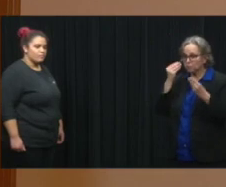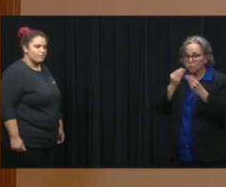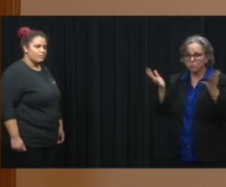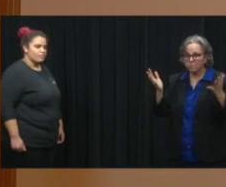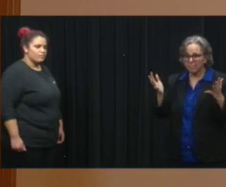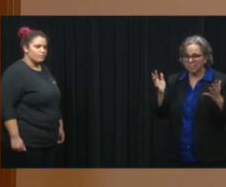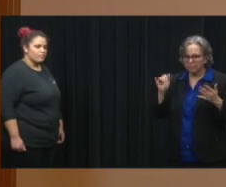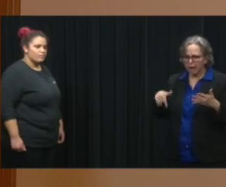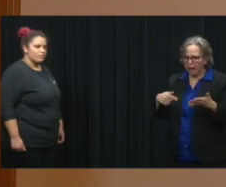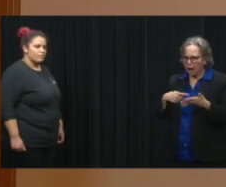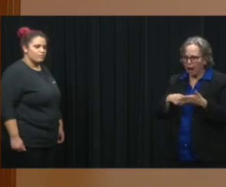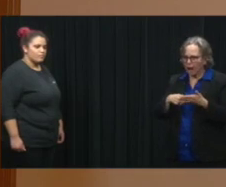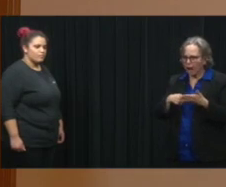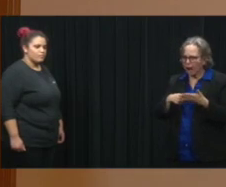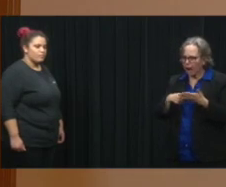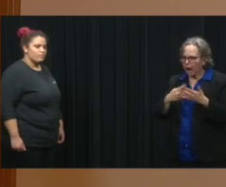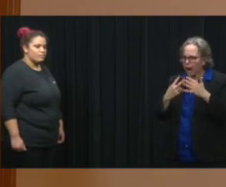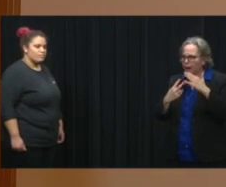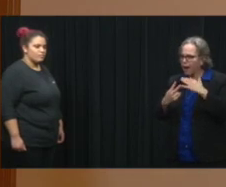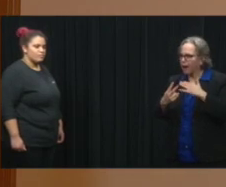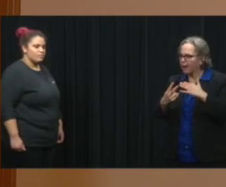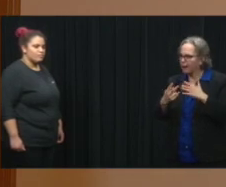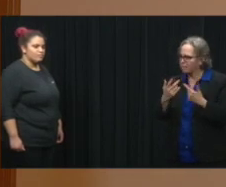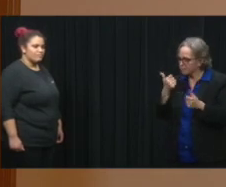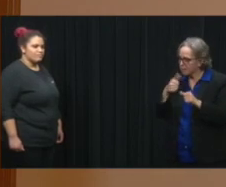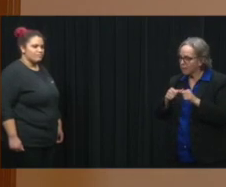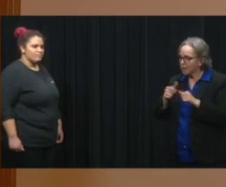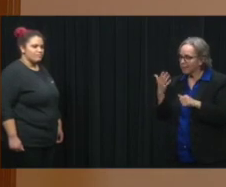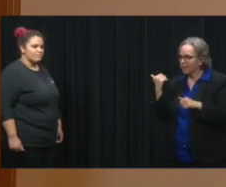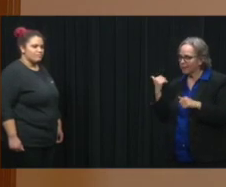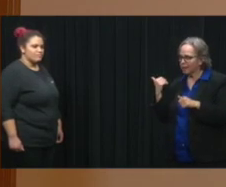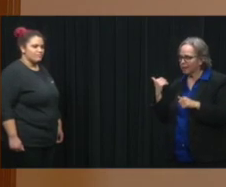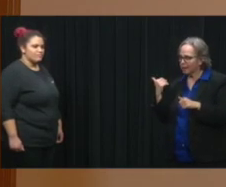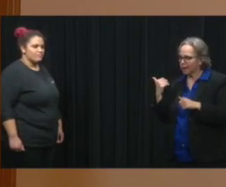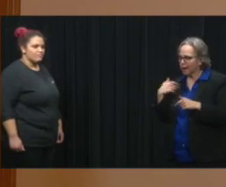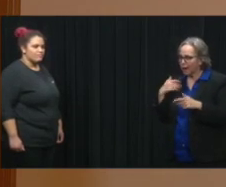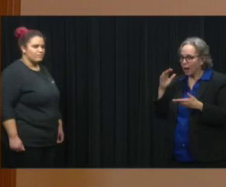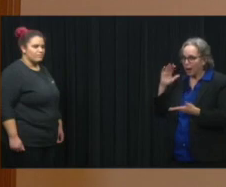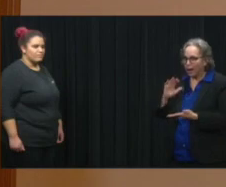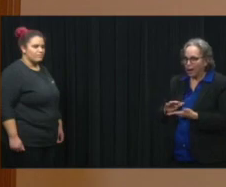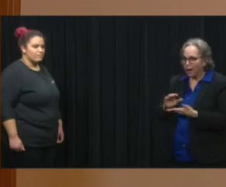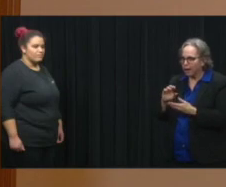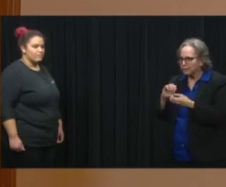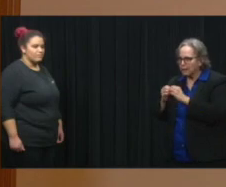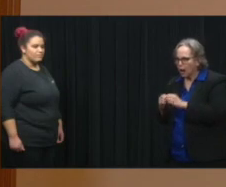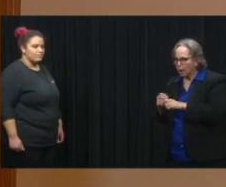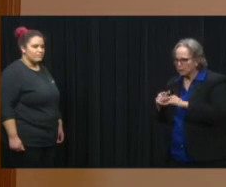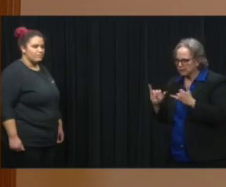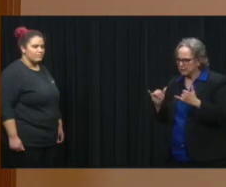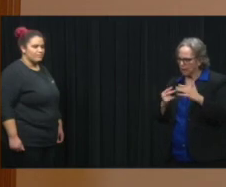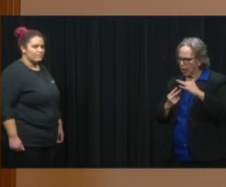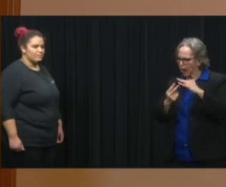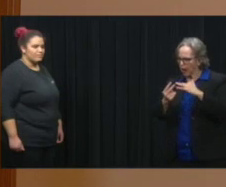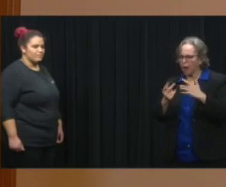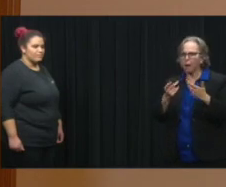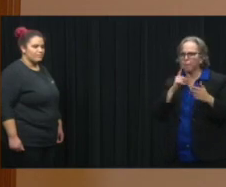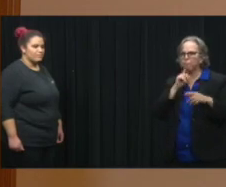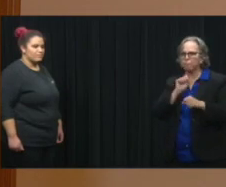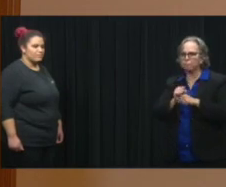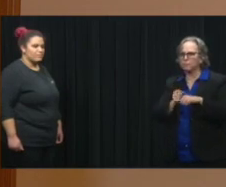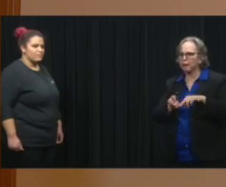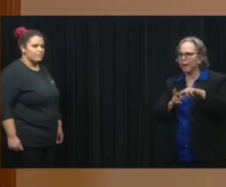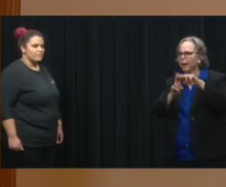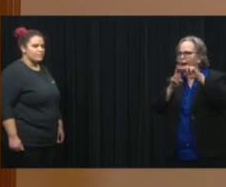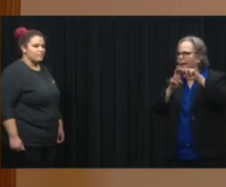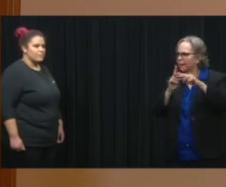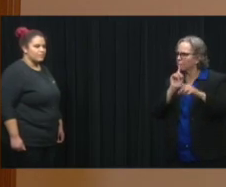far less data then, because some of these things are just inherent in the nature of what we're seeing with this infectious disease as it unfolds around the